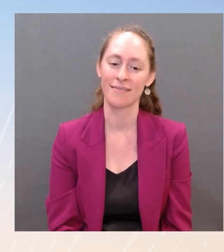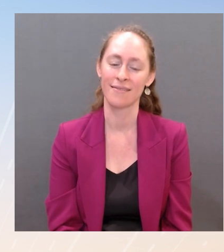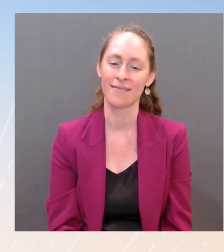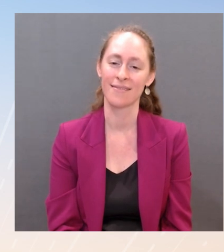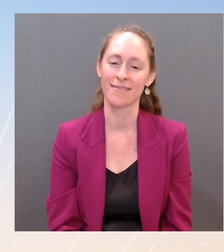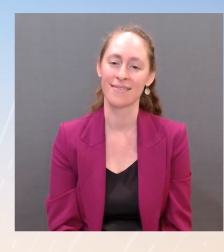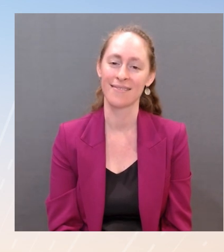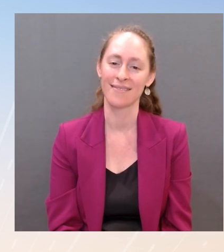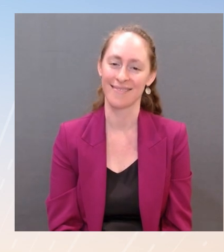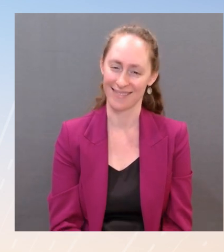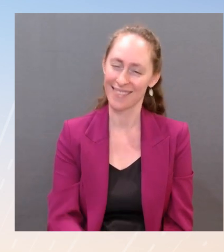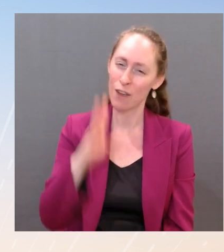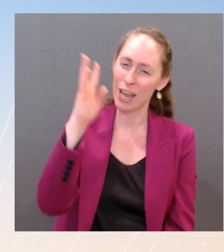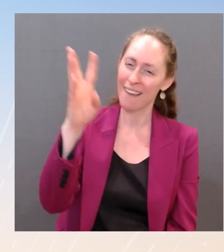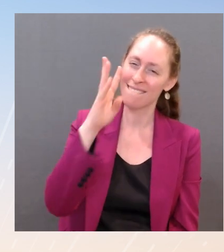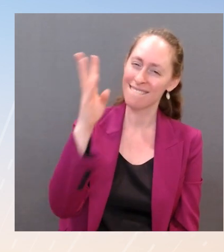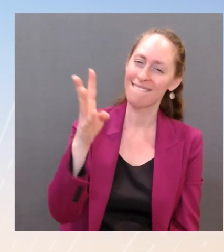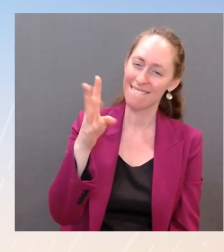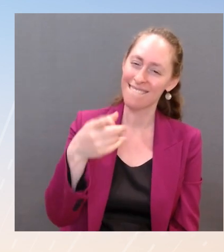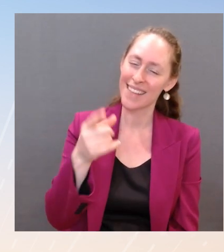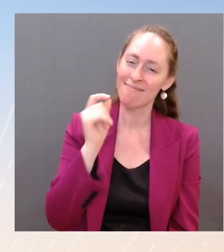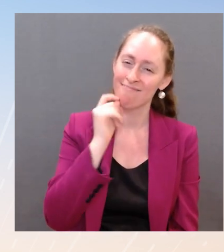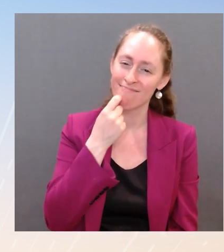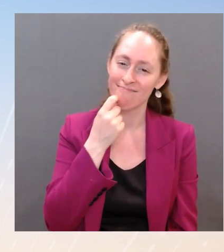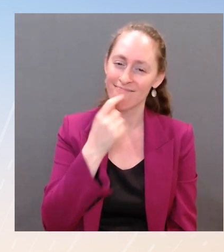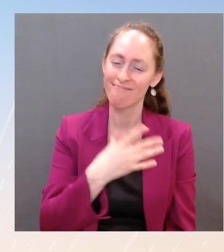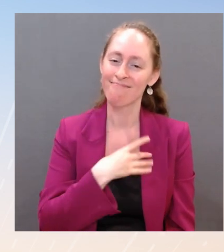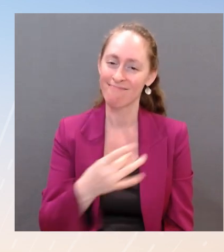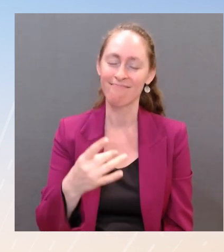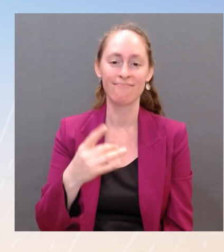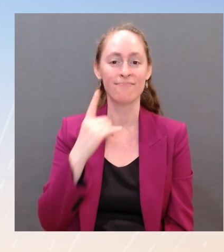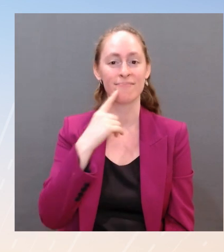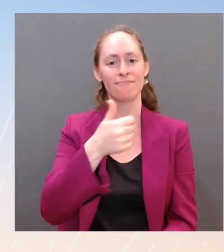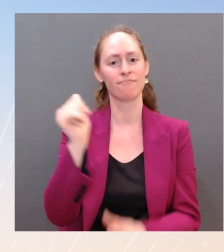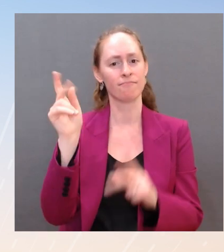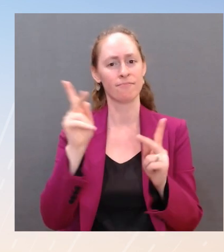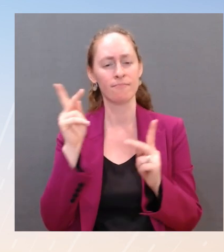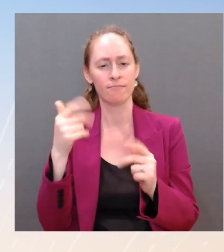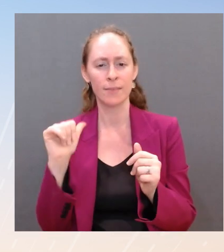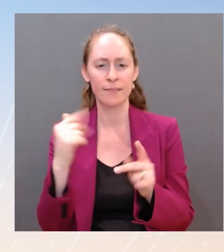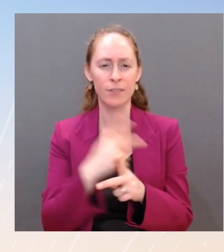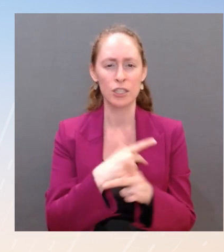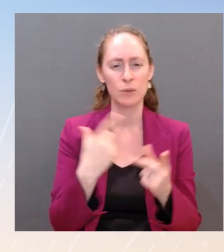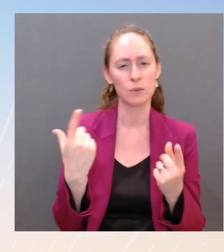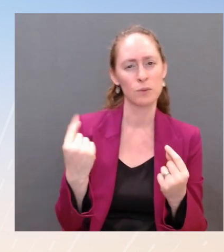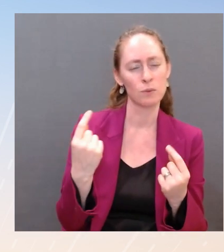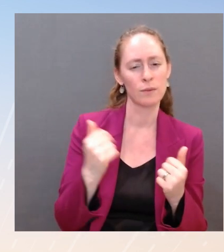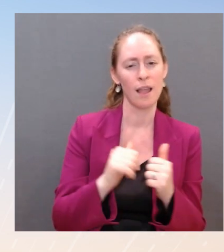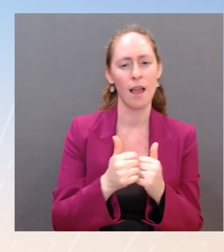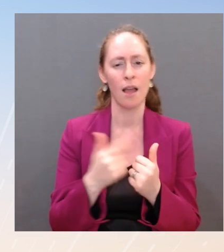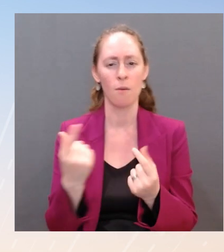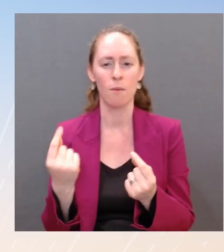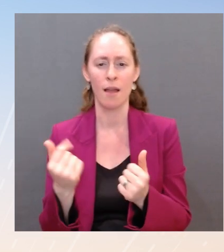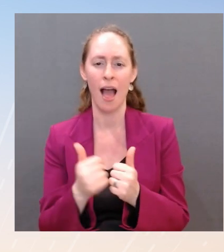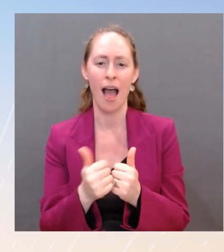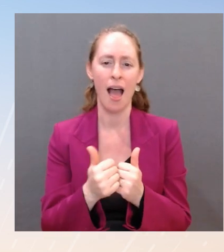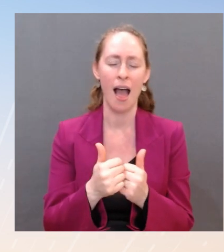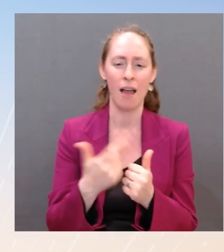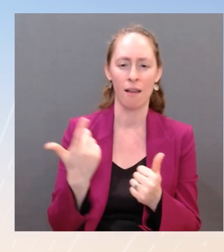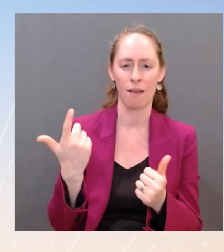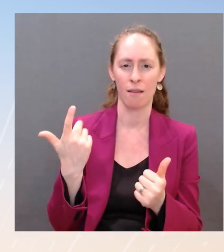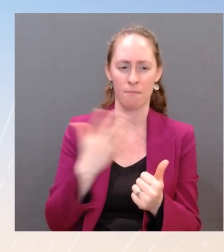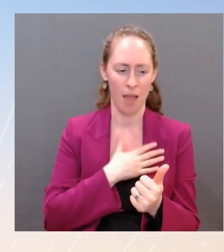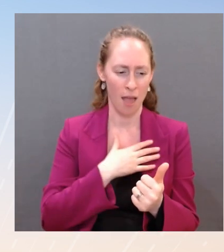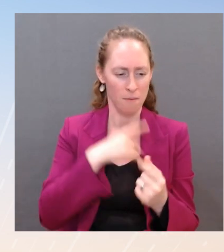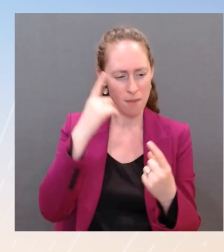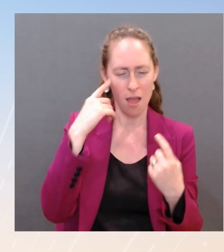to address their mental health needs and aren't finding the conventional ways work for them, what advice would you give them on how to find that path that may be